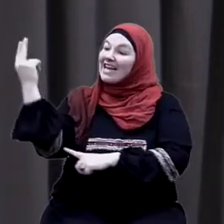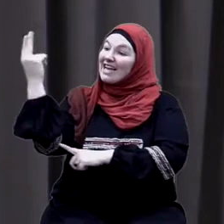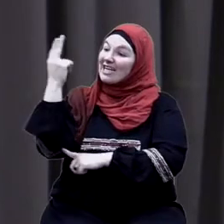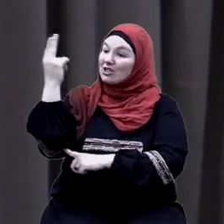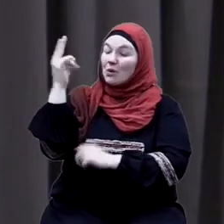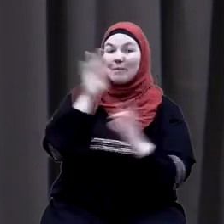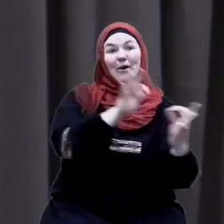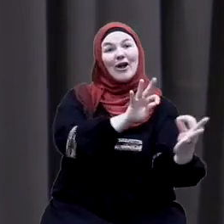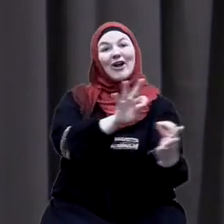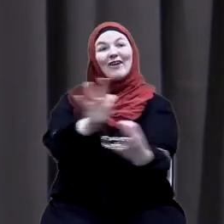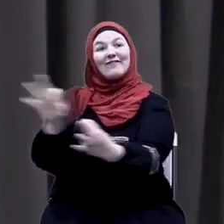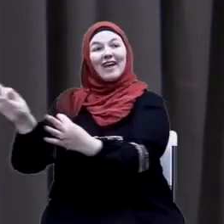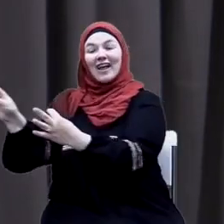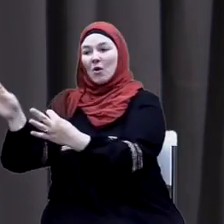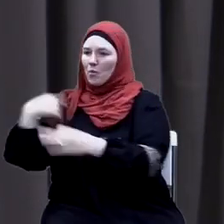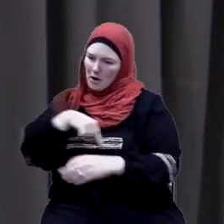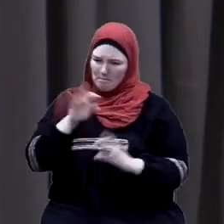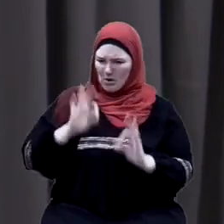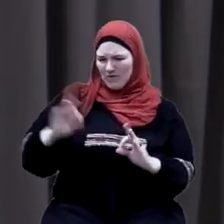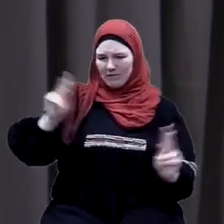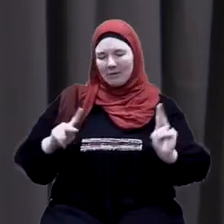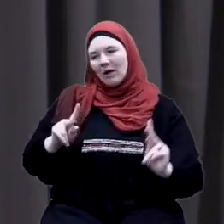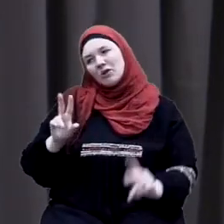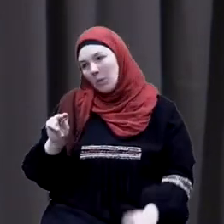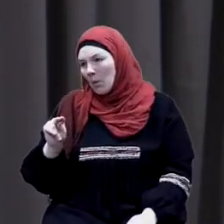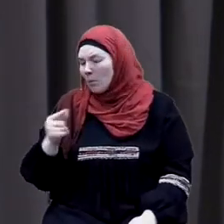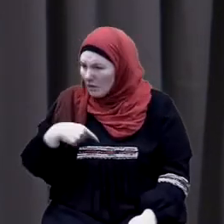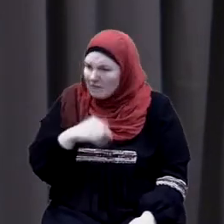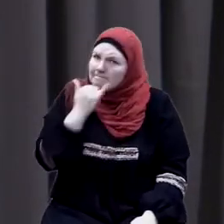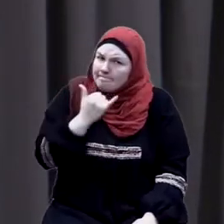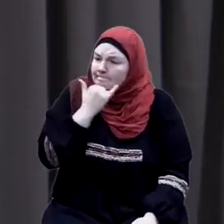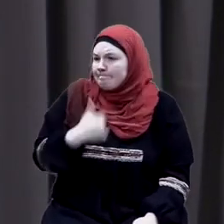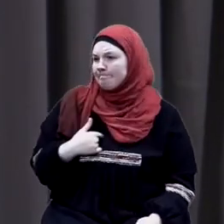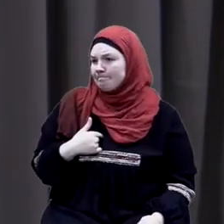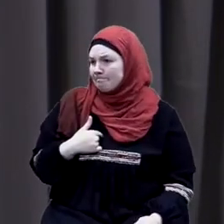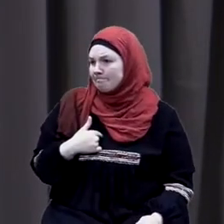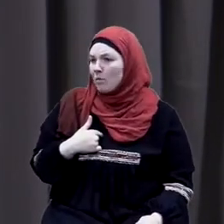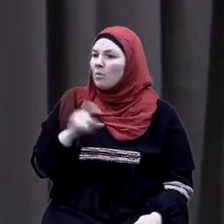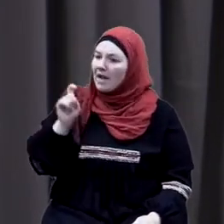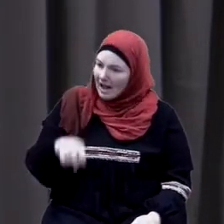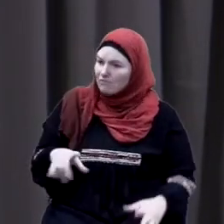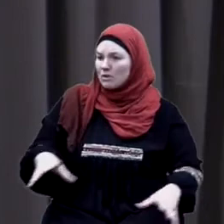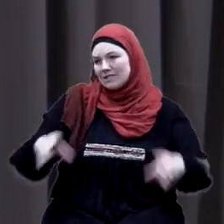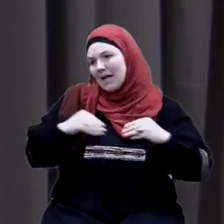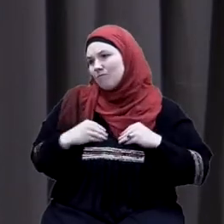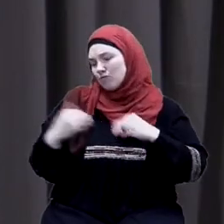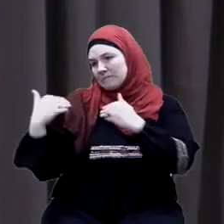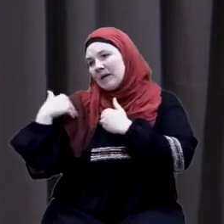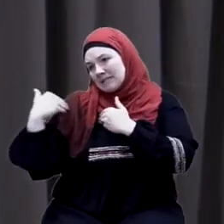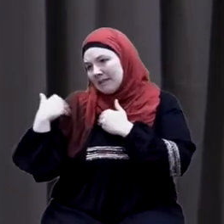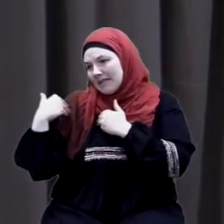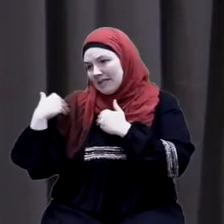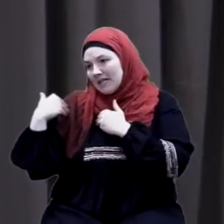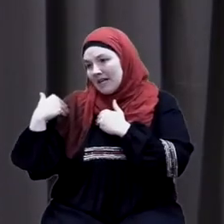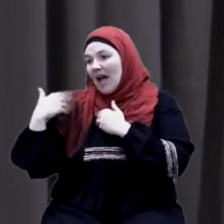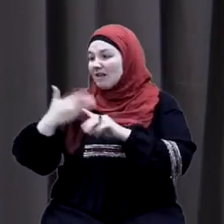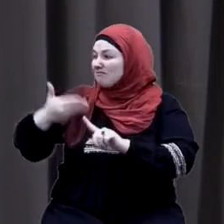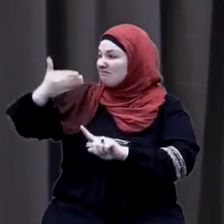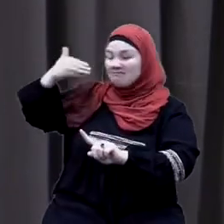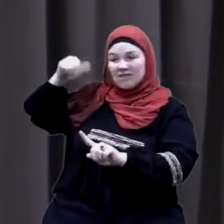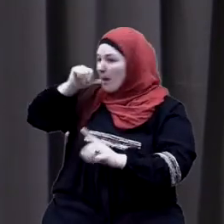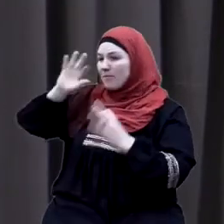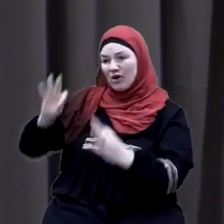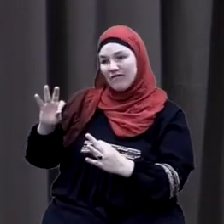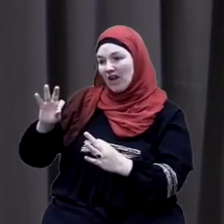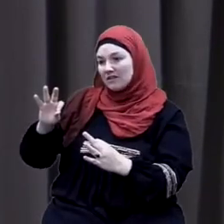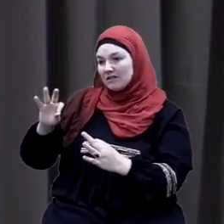of angels. We are people. And we have to accept responsibility for whatever our forefathers have done. But